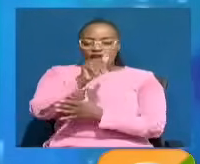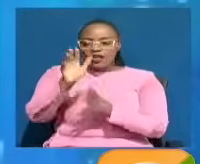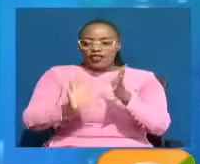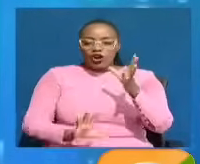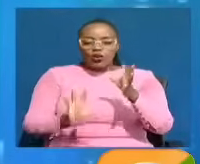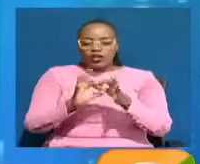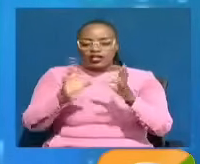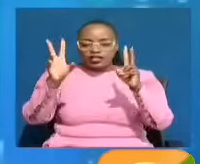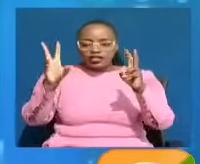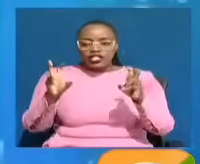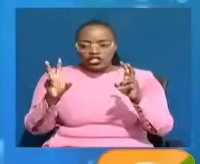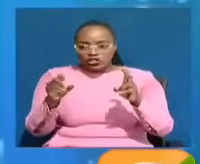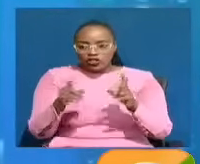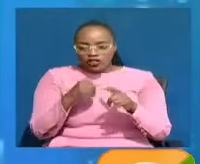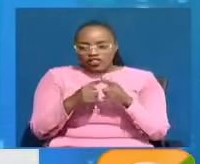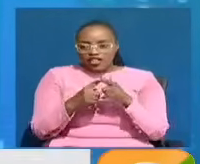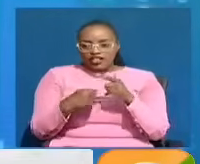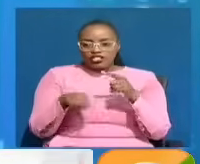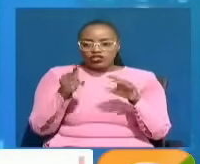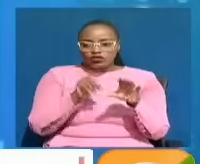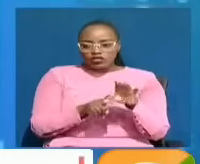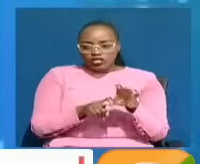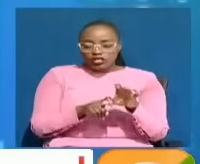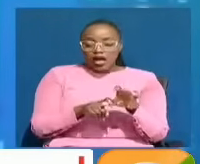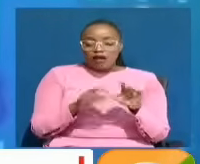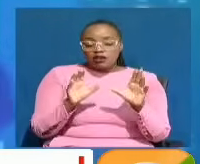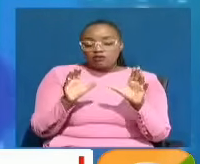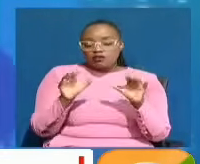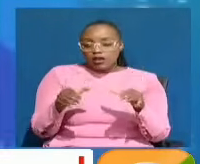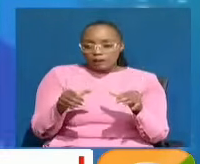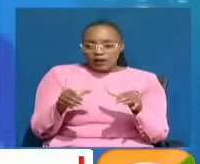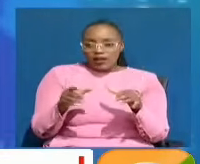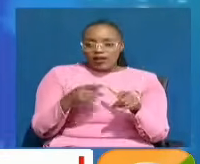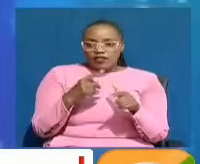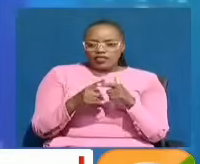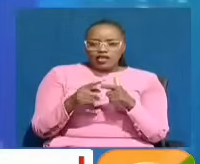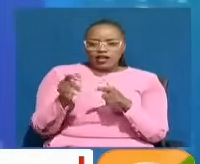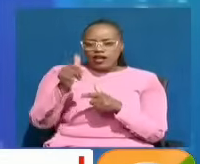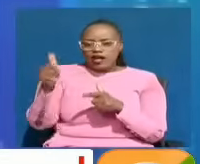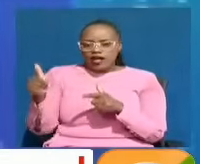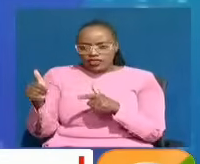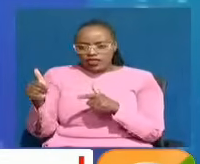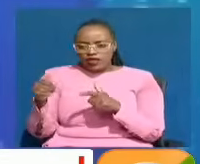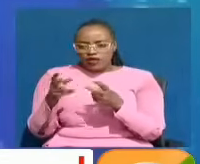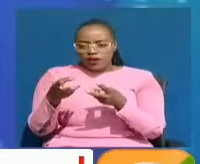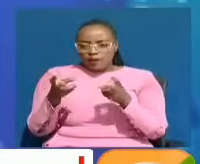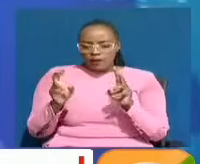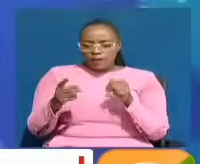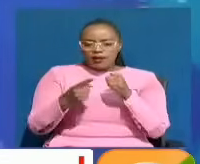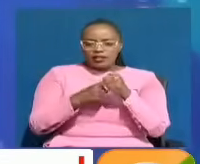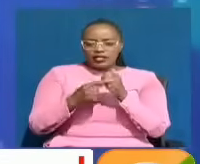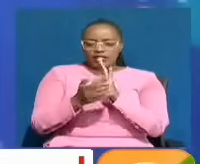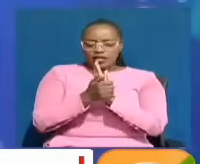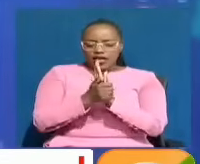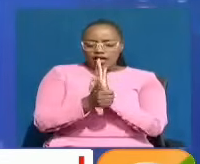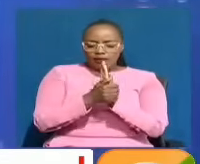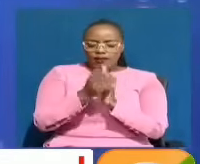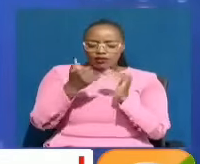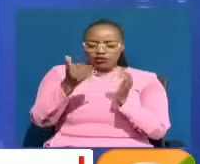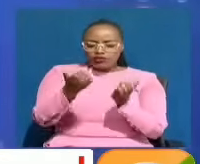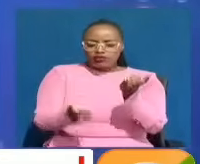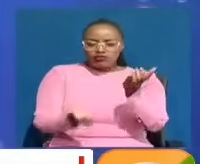matters. The panel to jointly appoint a reputable firm, the one that you're talking about is a panel consisting of 6 experts to evaluate